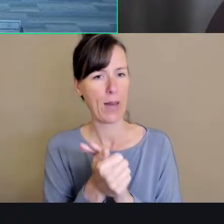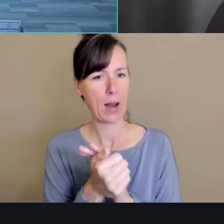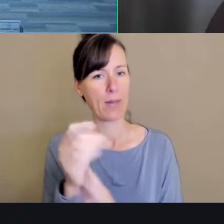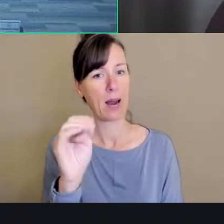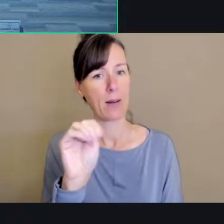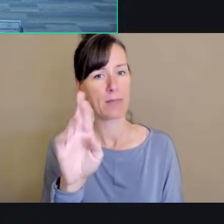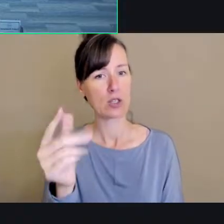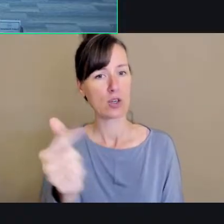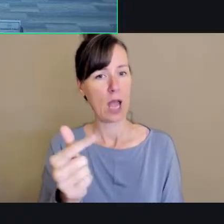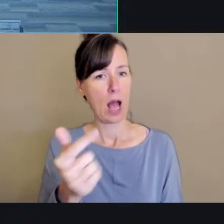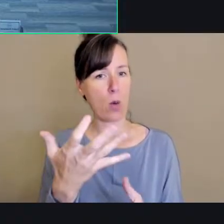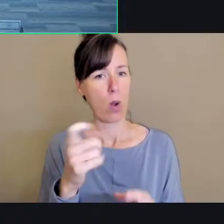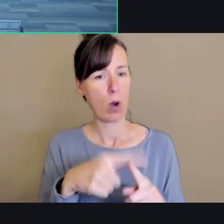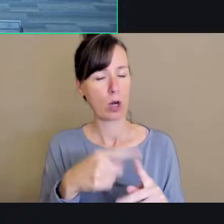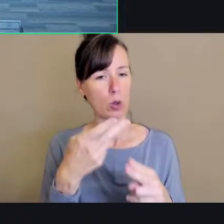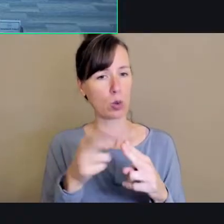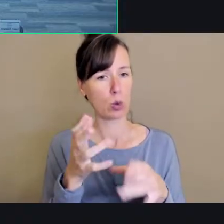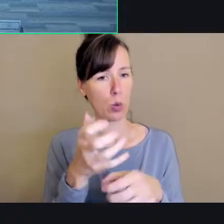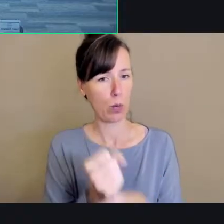one?